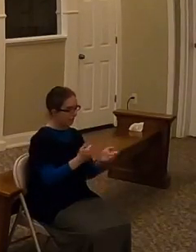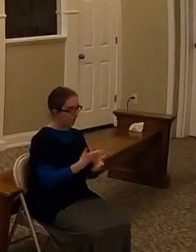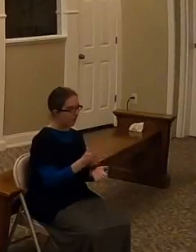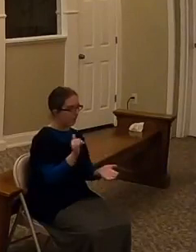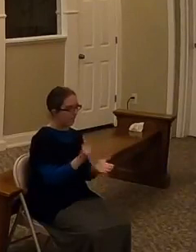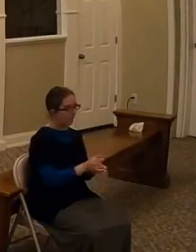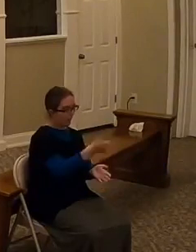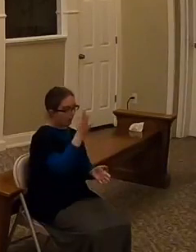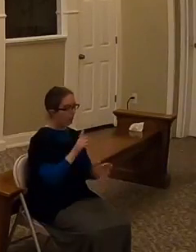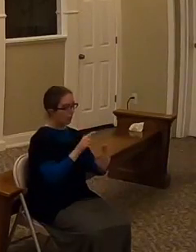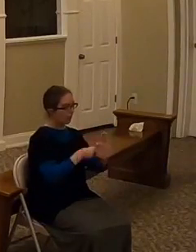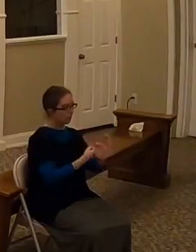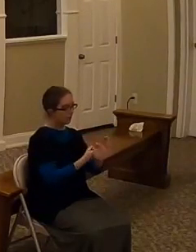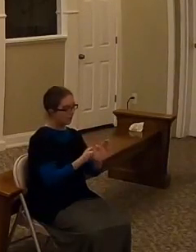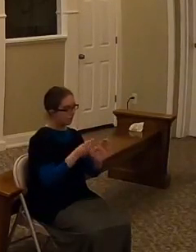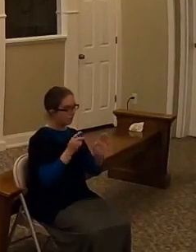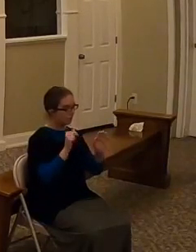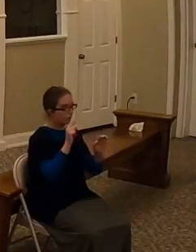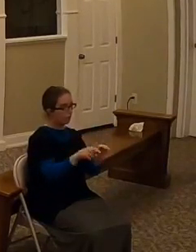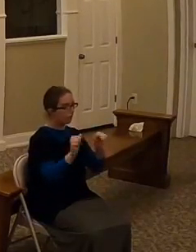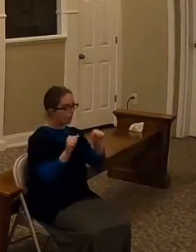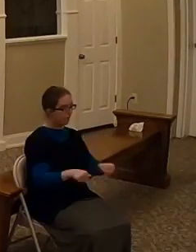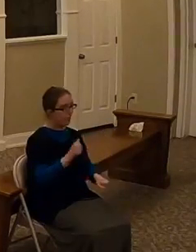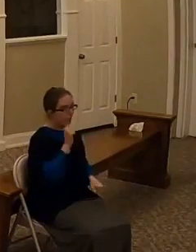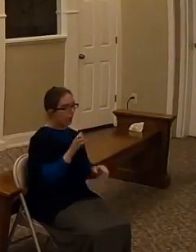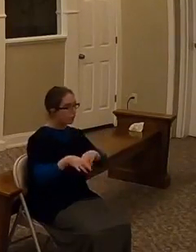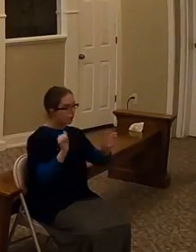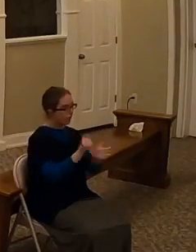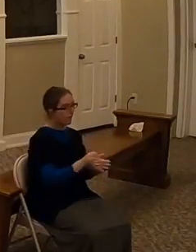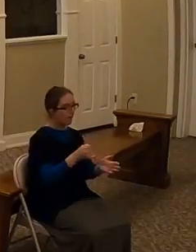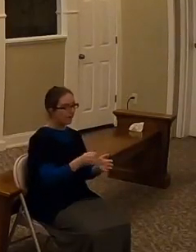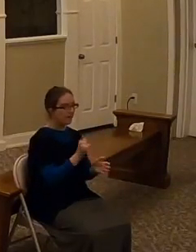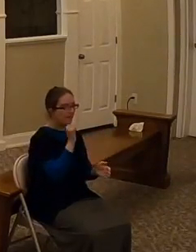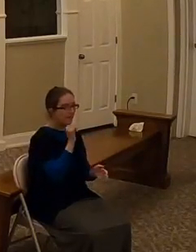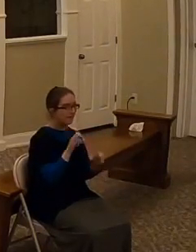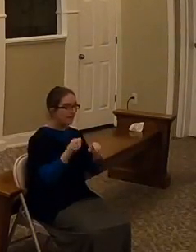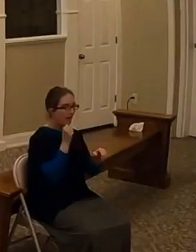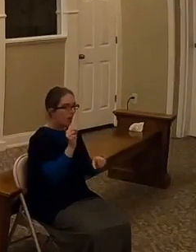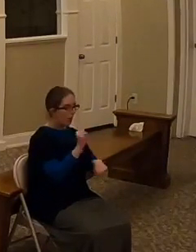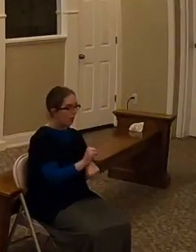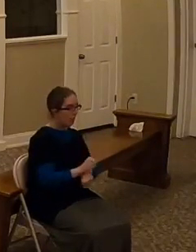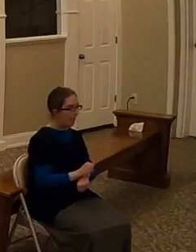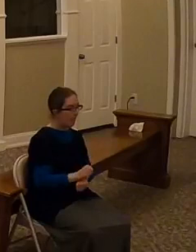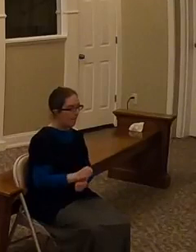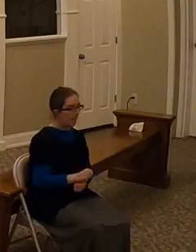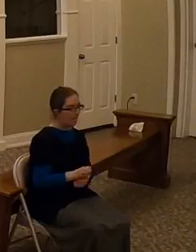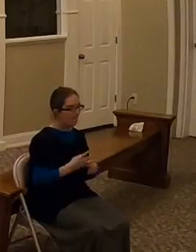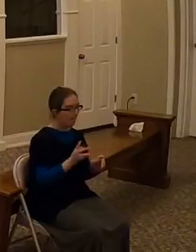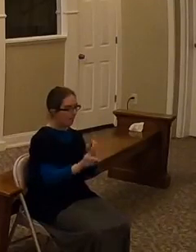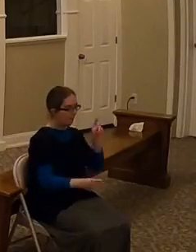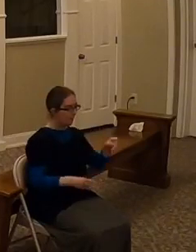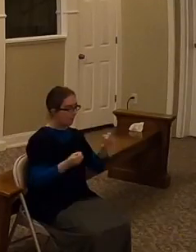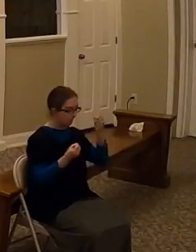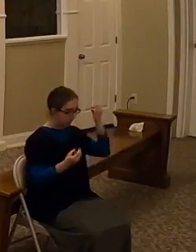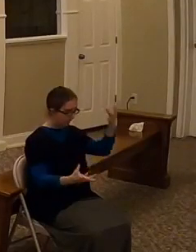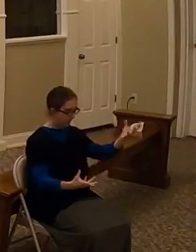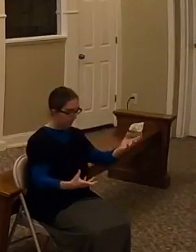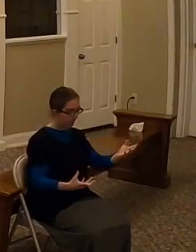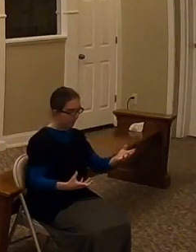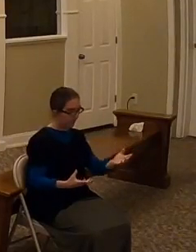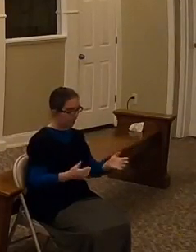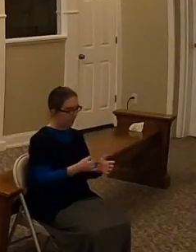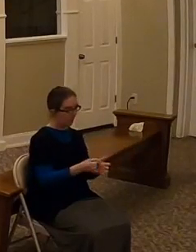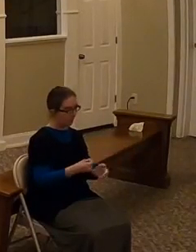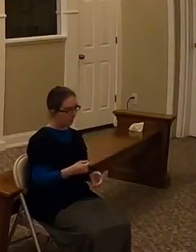God has already established? You can't do that. Amen. It doesn't work. A lot of people followed it, though, so they did work.